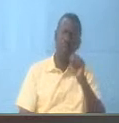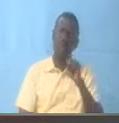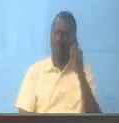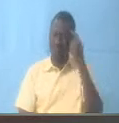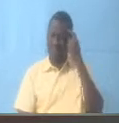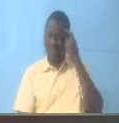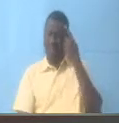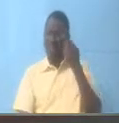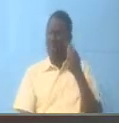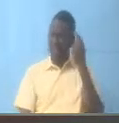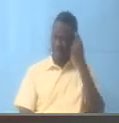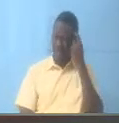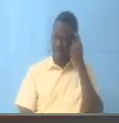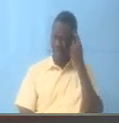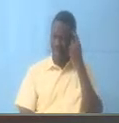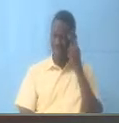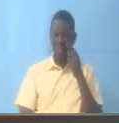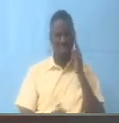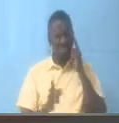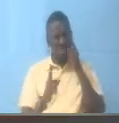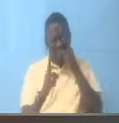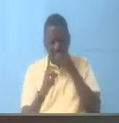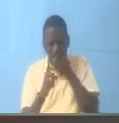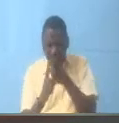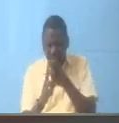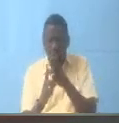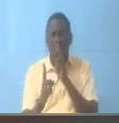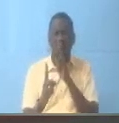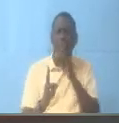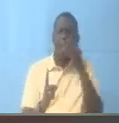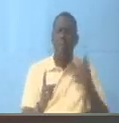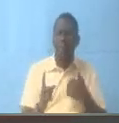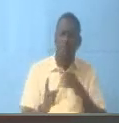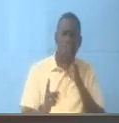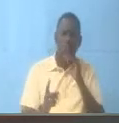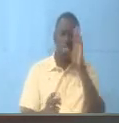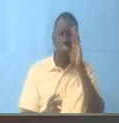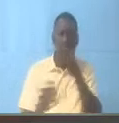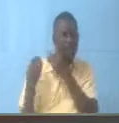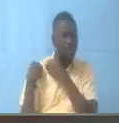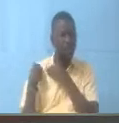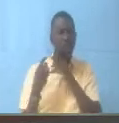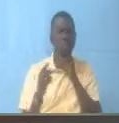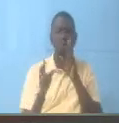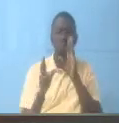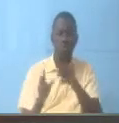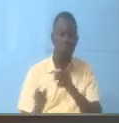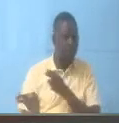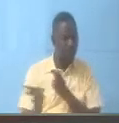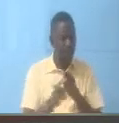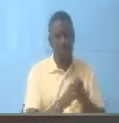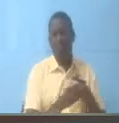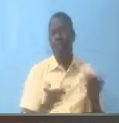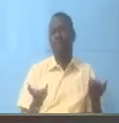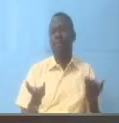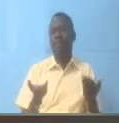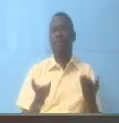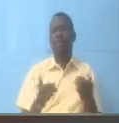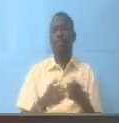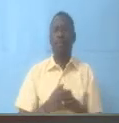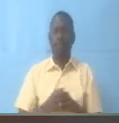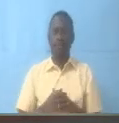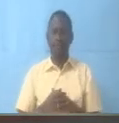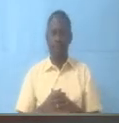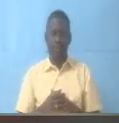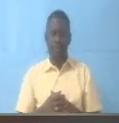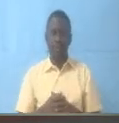could pinpoint certain people who did actually the shooting. doyloo wuñ liñ daan lay ne ndigal bi mu ngi jógee